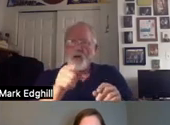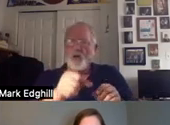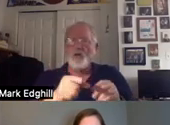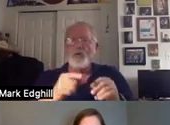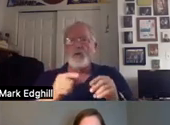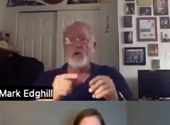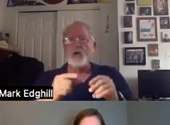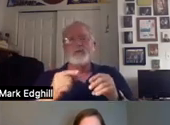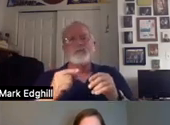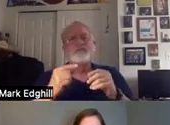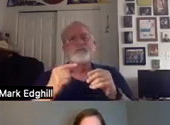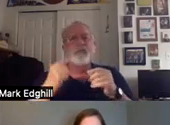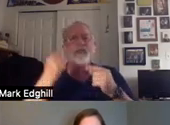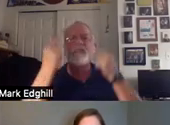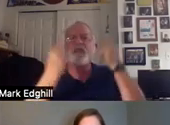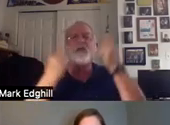Squeeze. Her